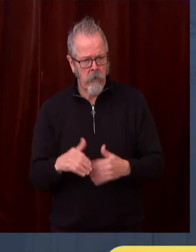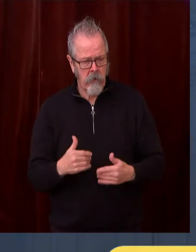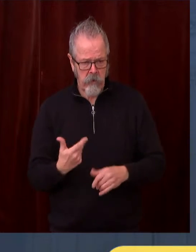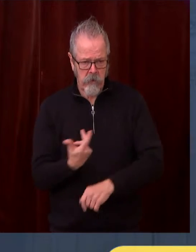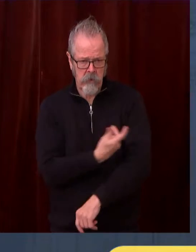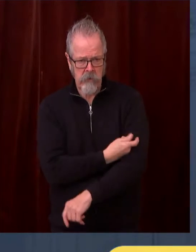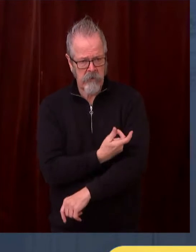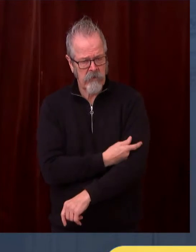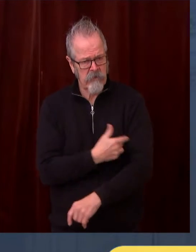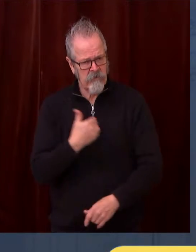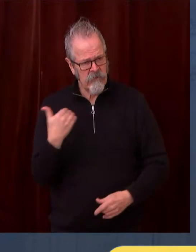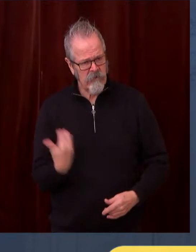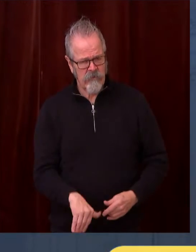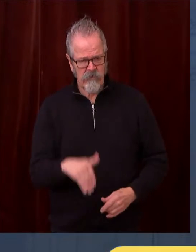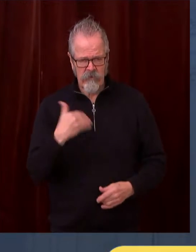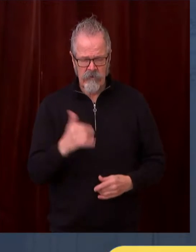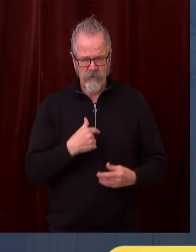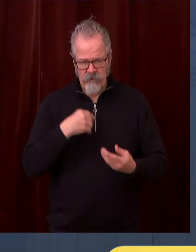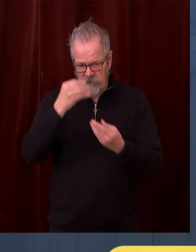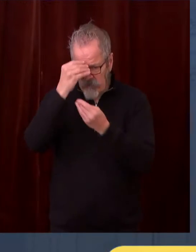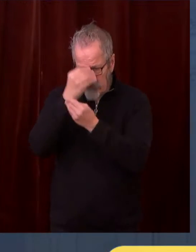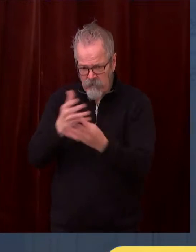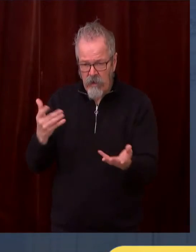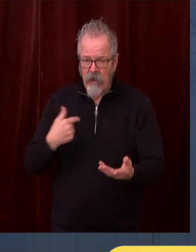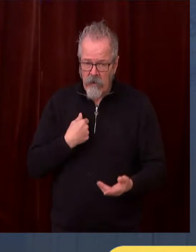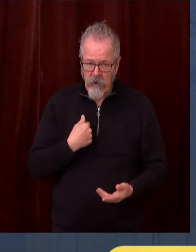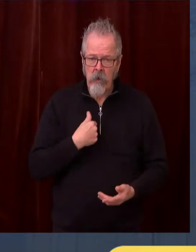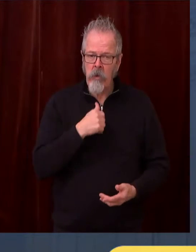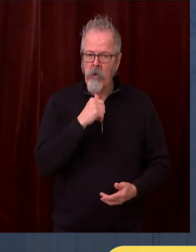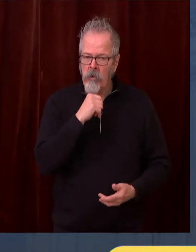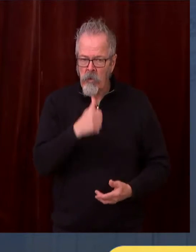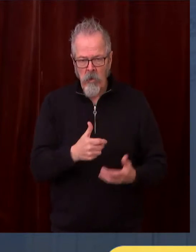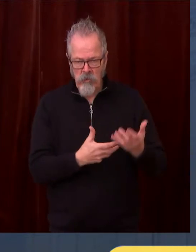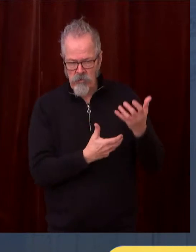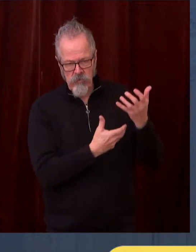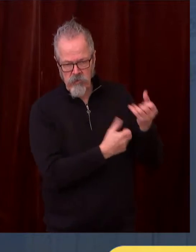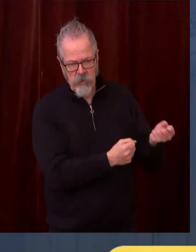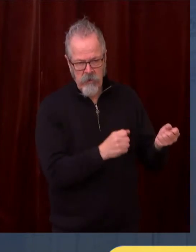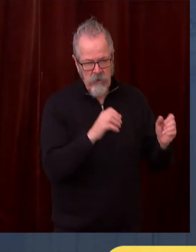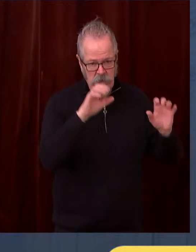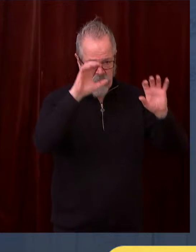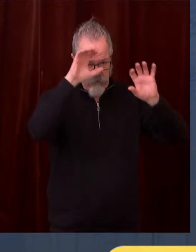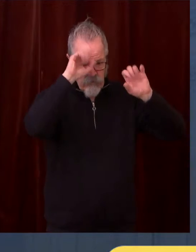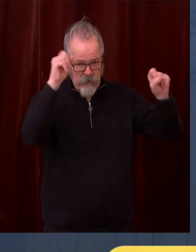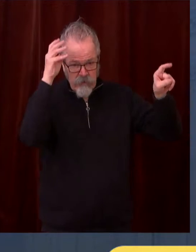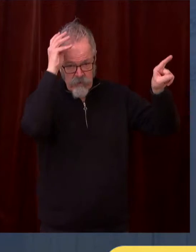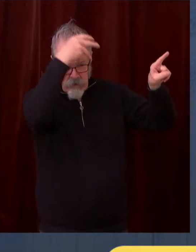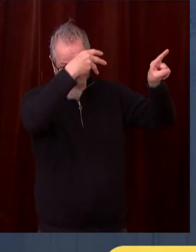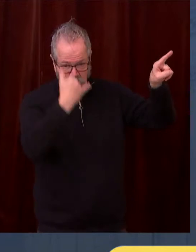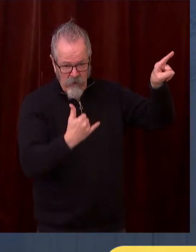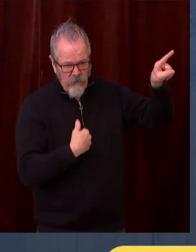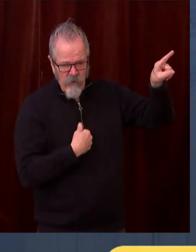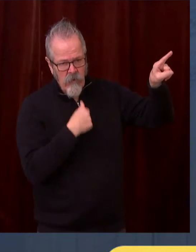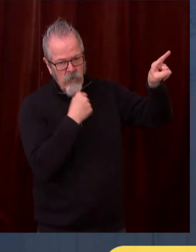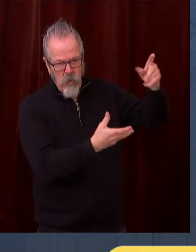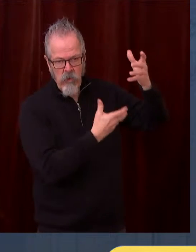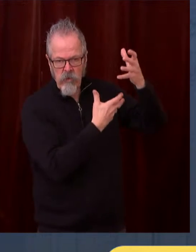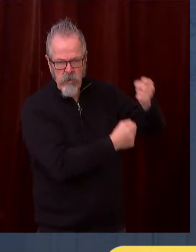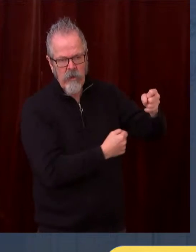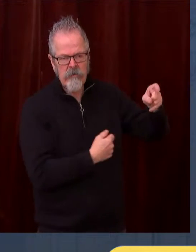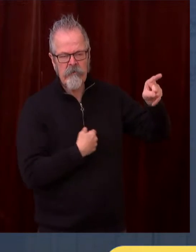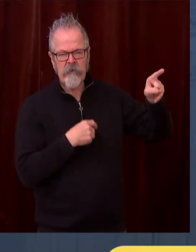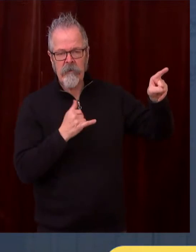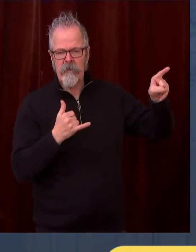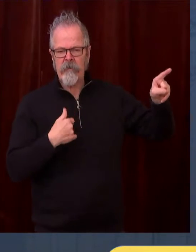questioning and untrustful of this administration as maybe anyone in the country. So I've been very diligent in making sure that we look at